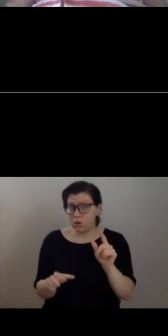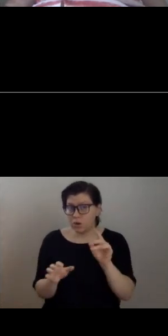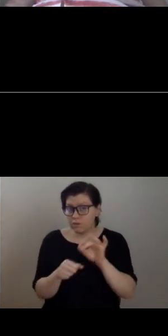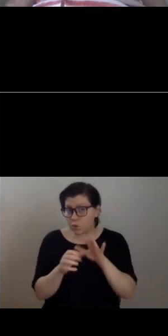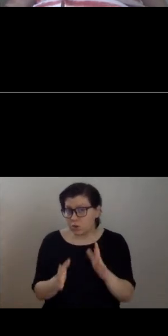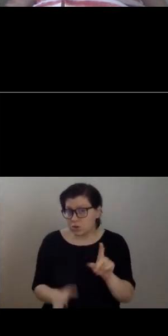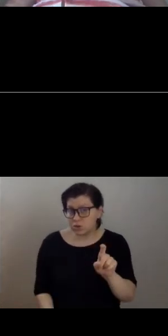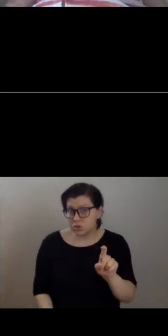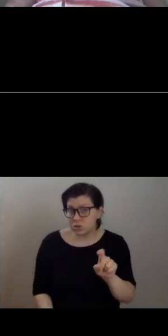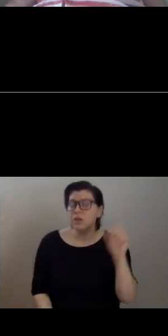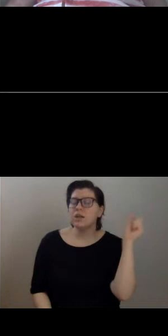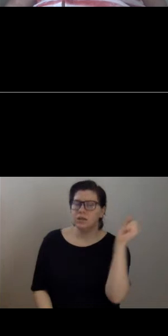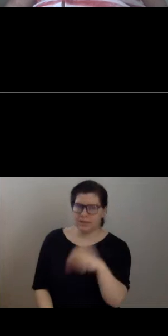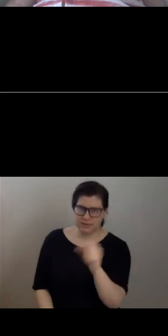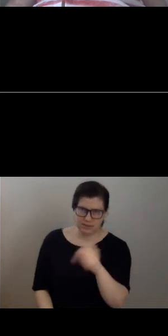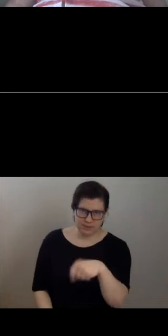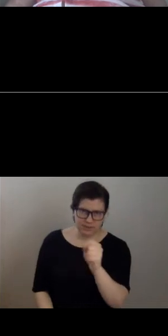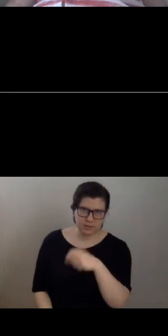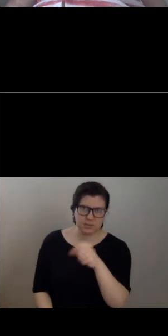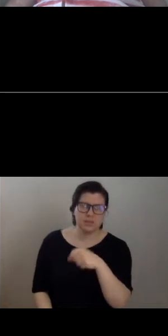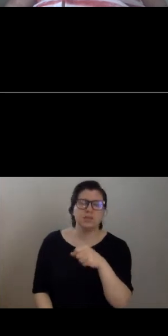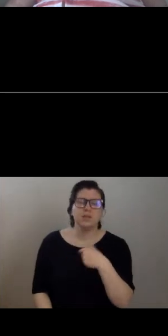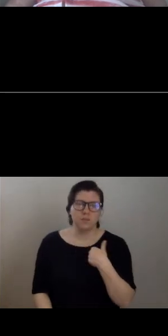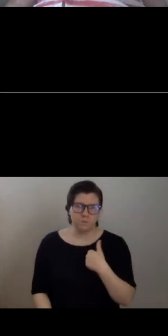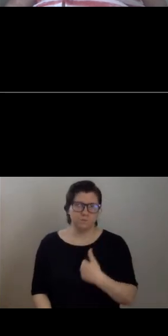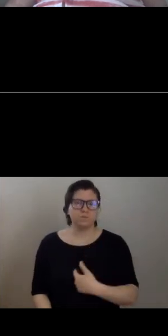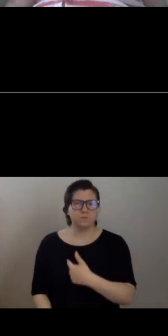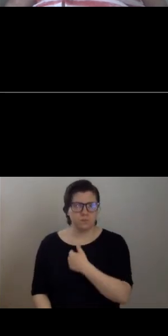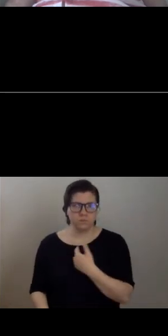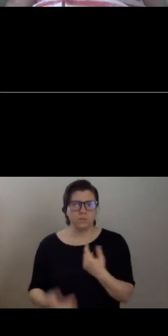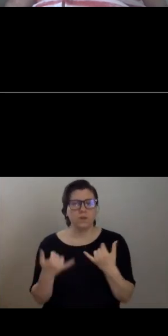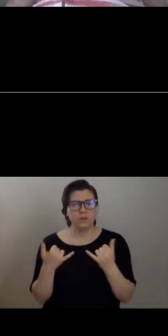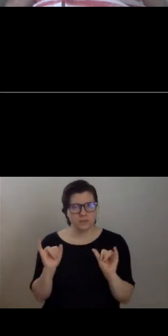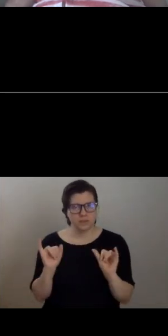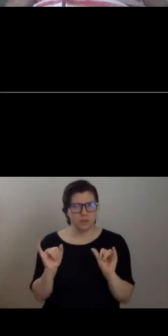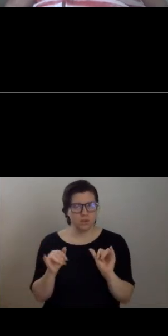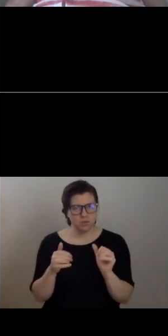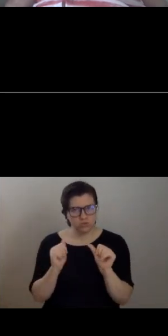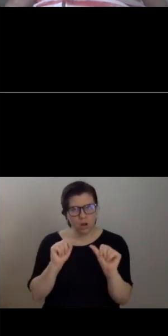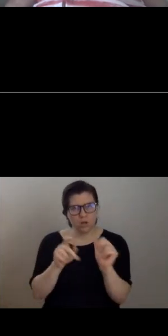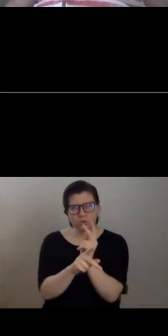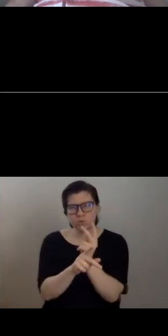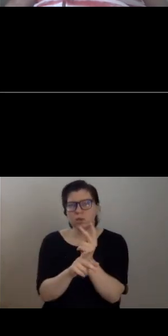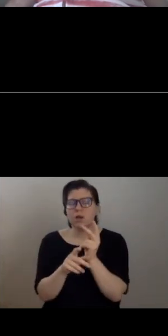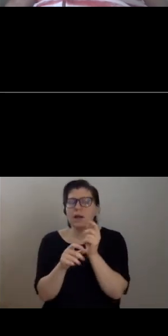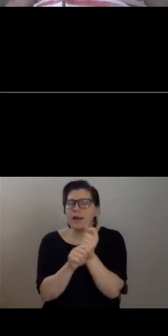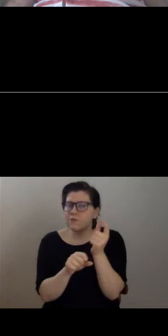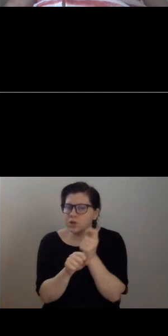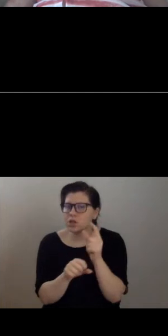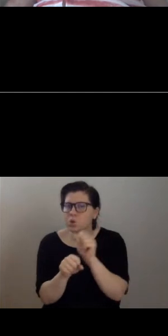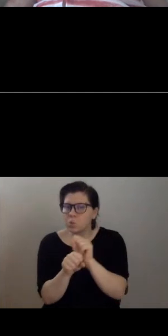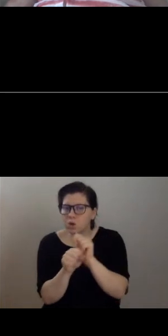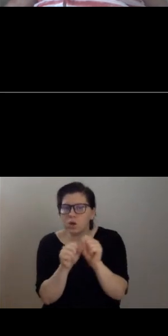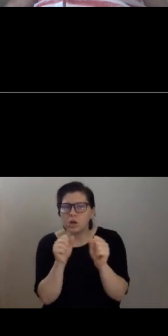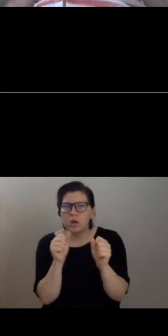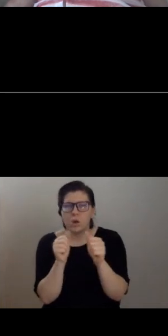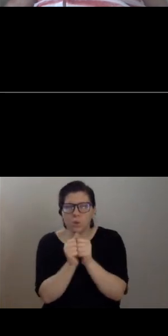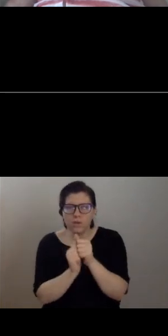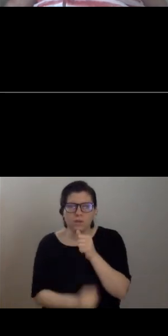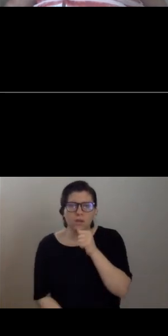Yes, there is. And we still try to work every year also with